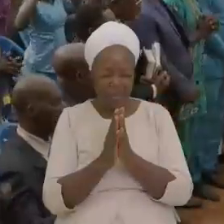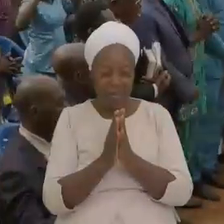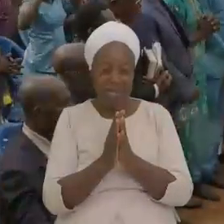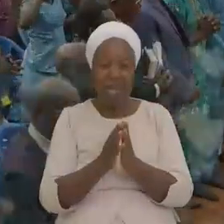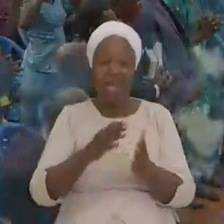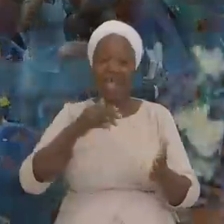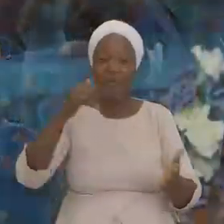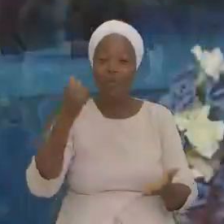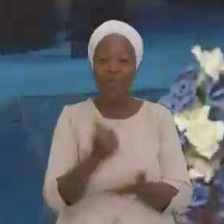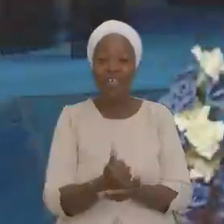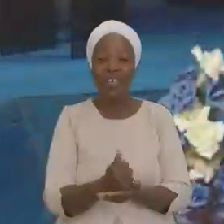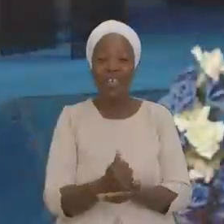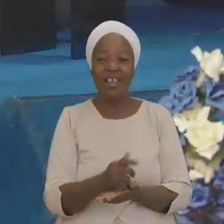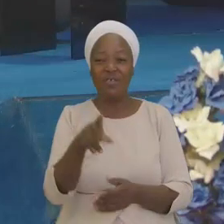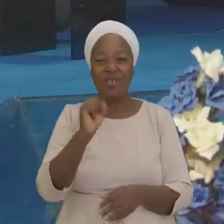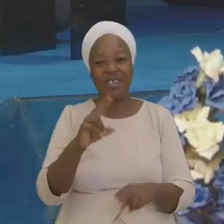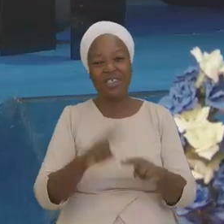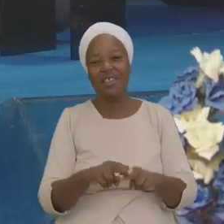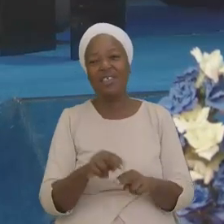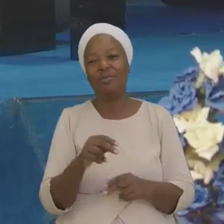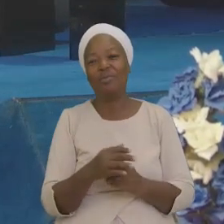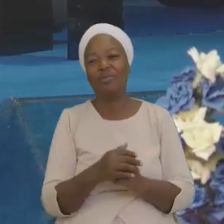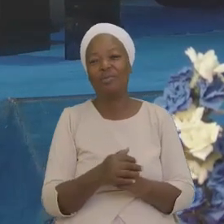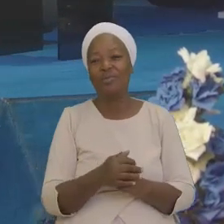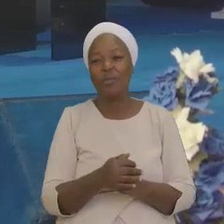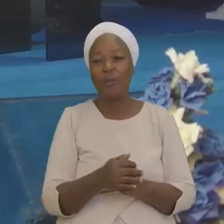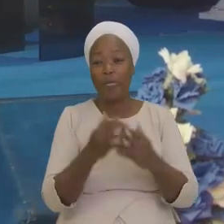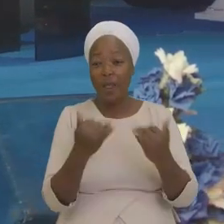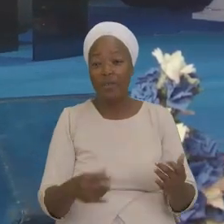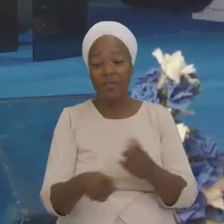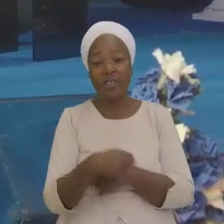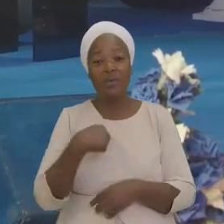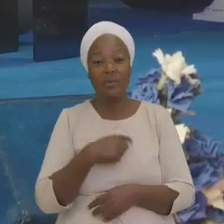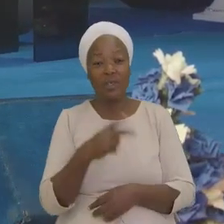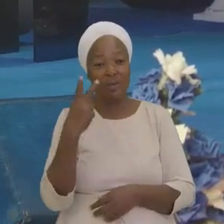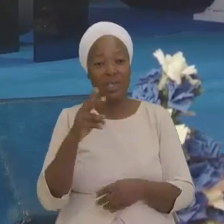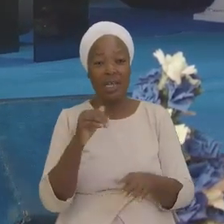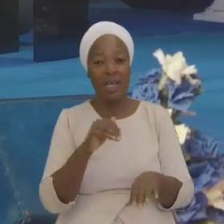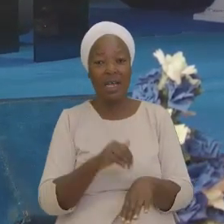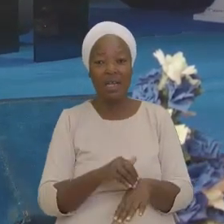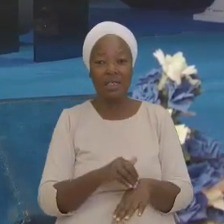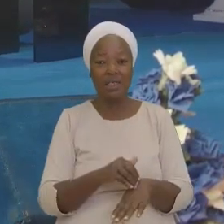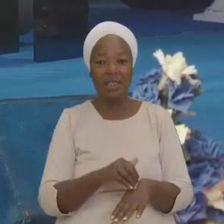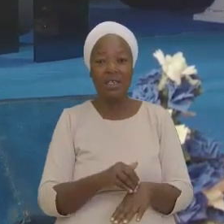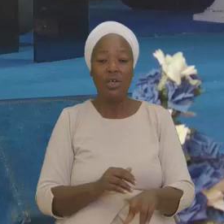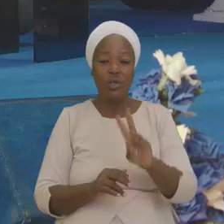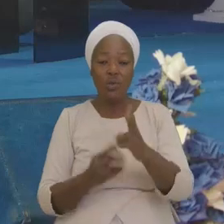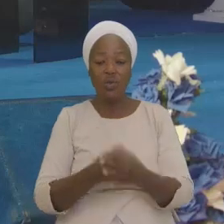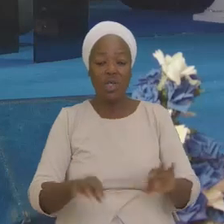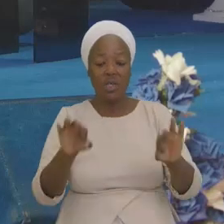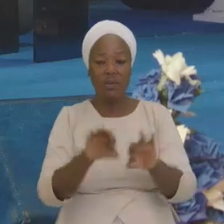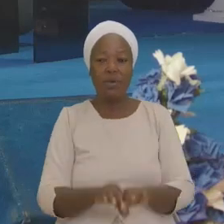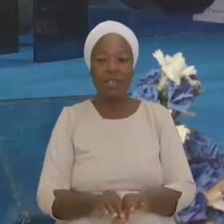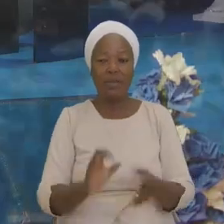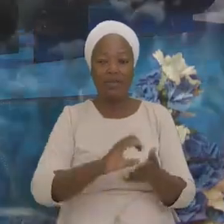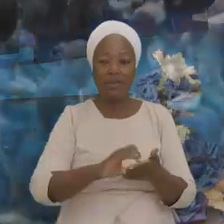Amen. You can sit down. Today we're looking at two important verses in Matthew